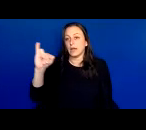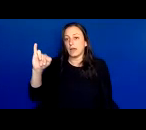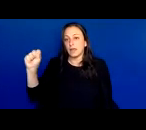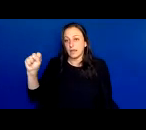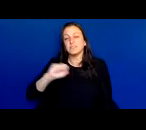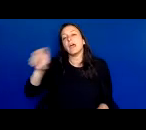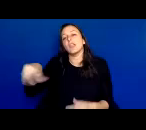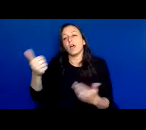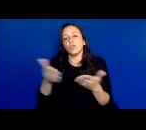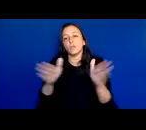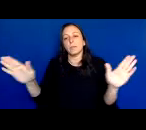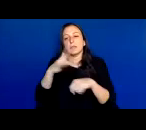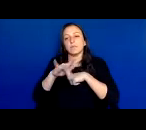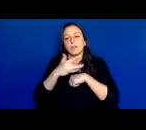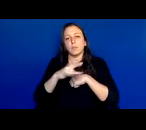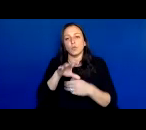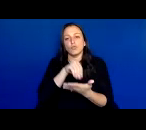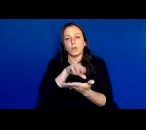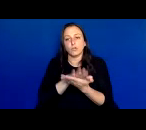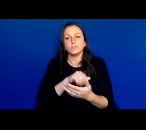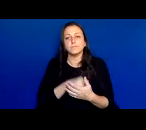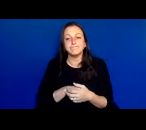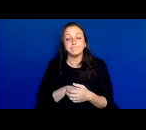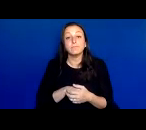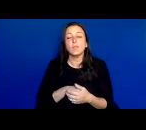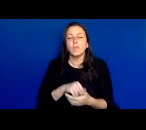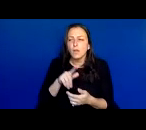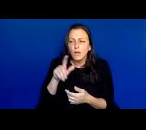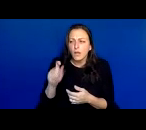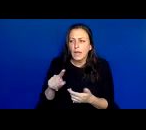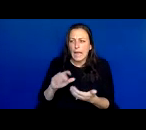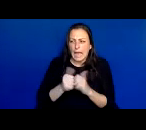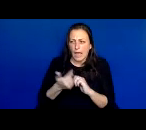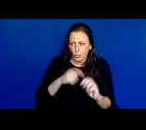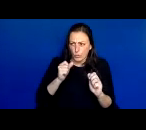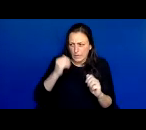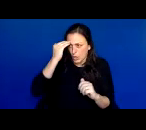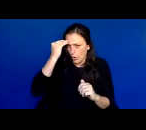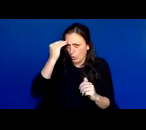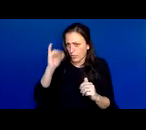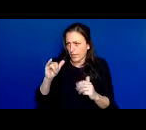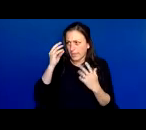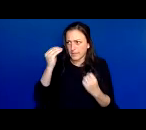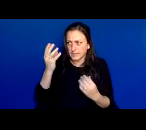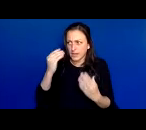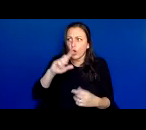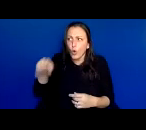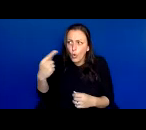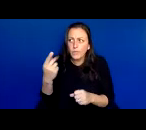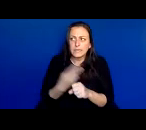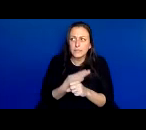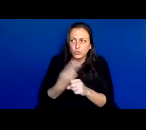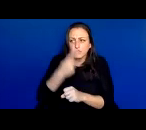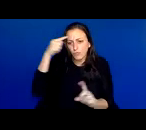available records. So then the follow-up is, how can we be assured that the data is only being used for